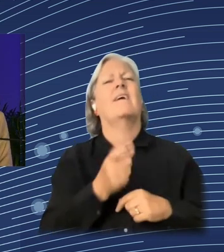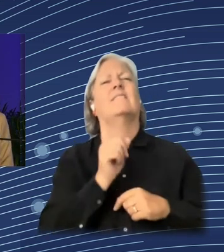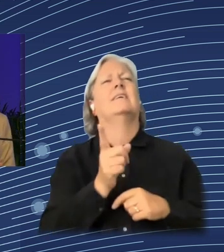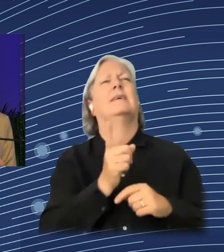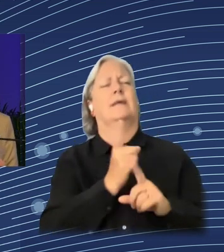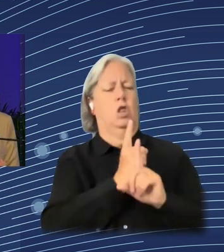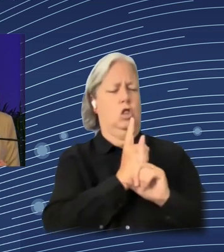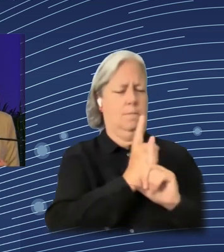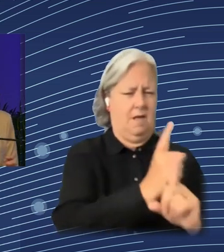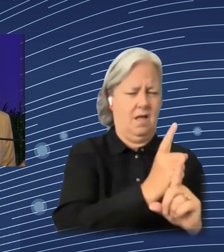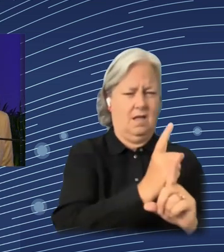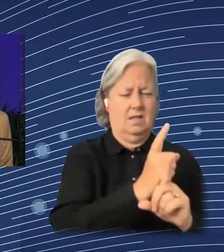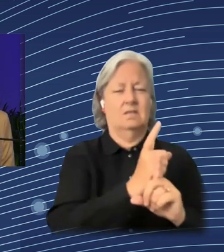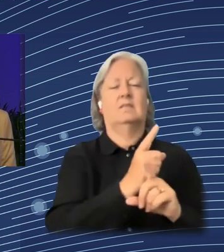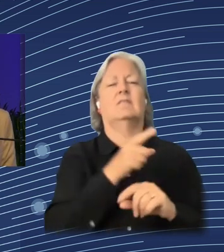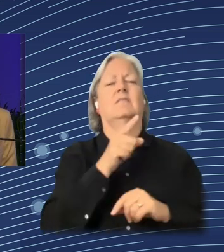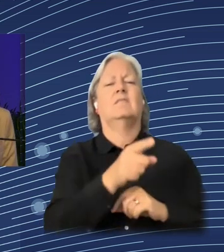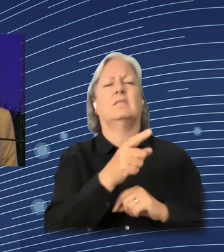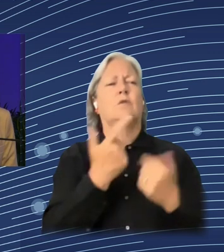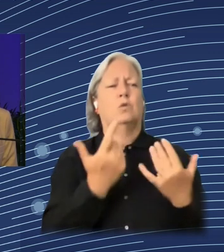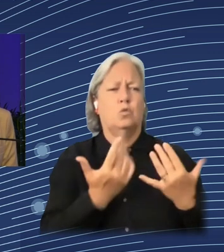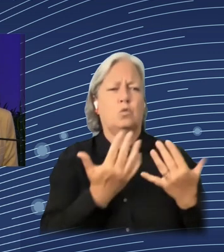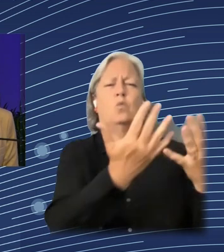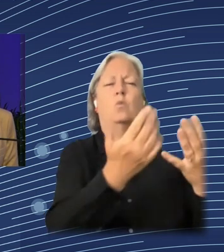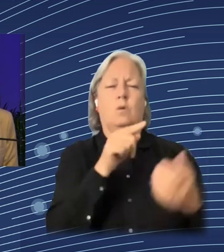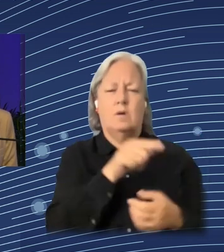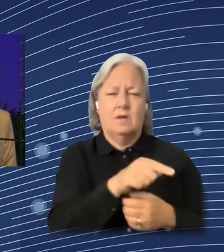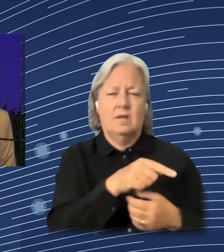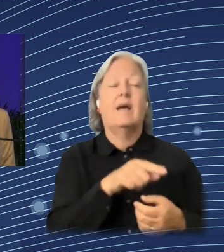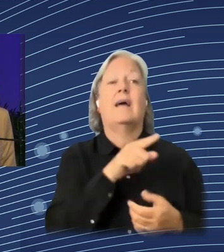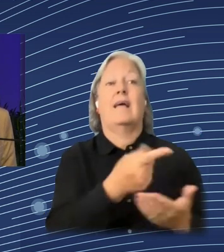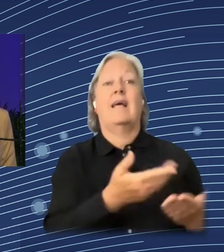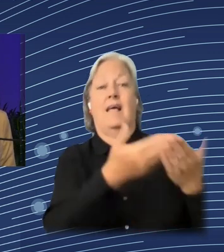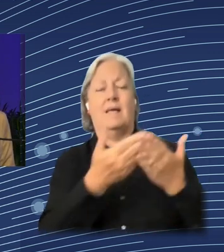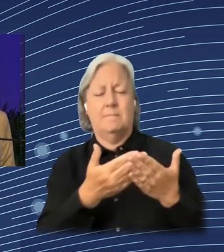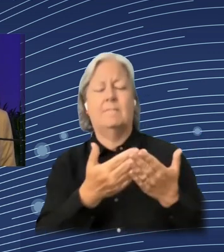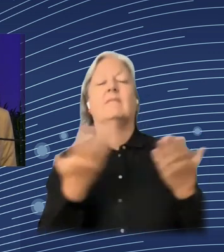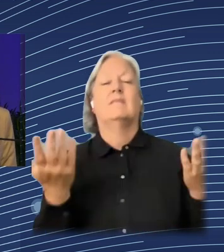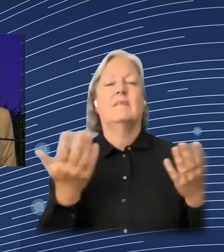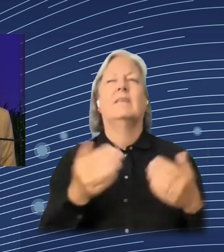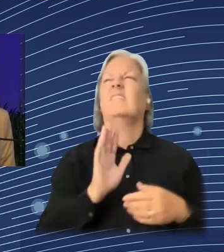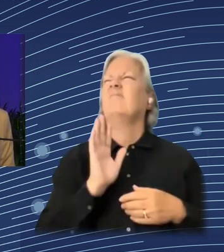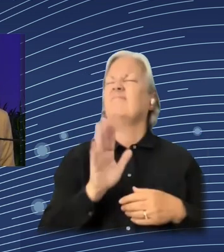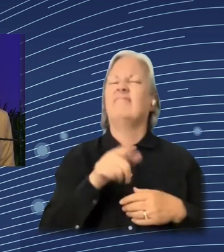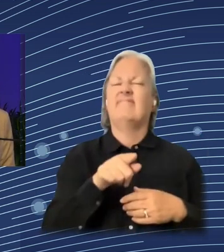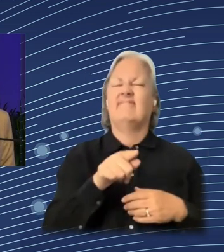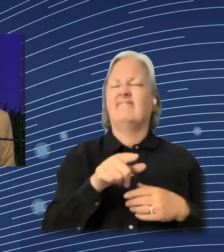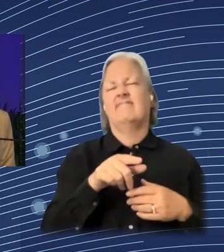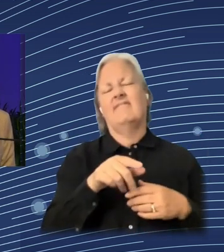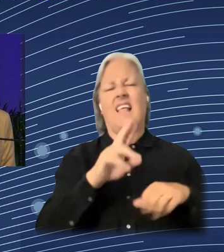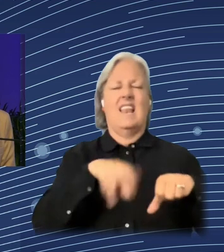This data set is the basis to for the training of a machine learning model, which is